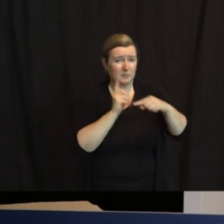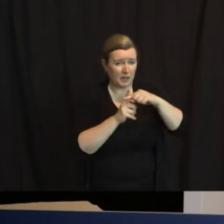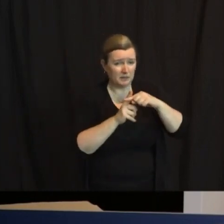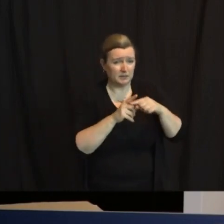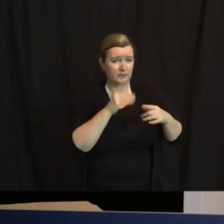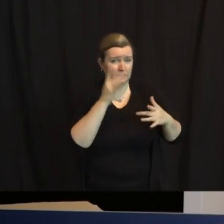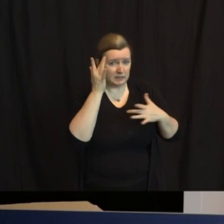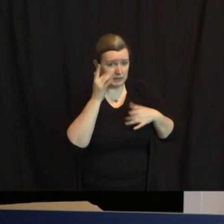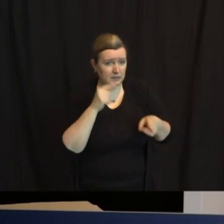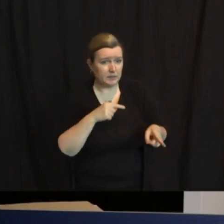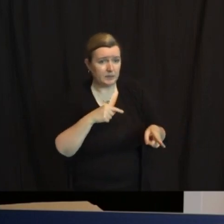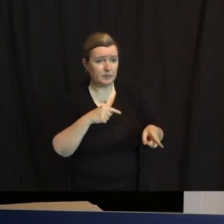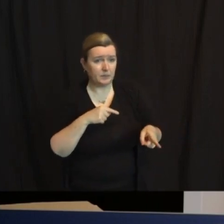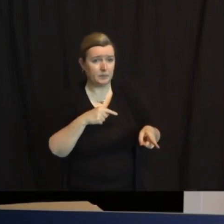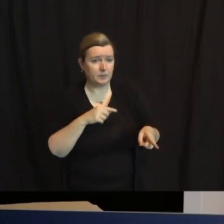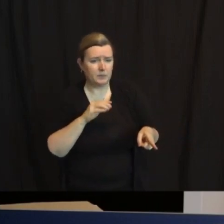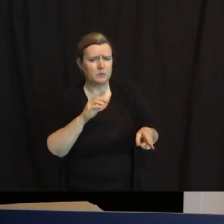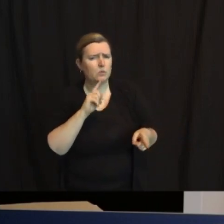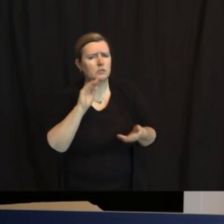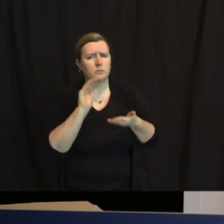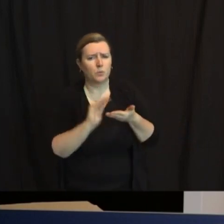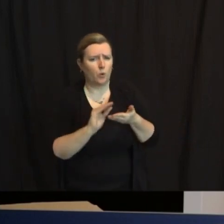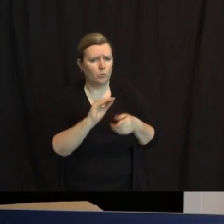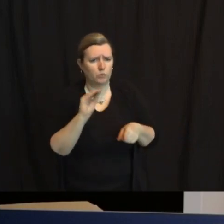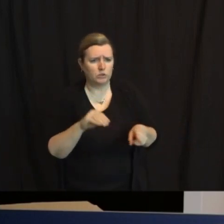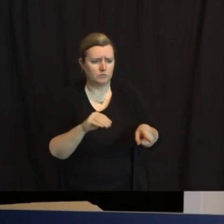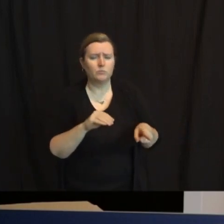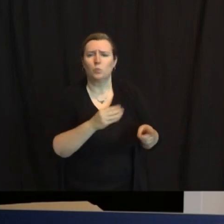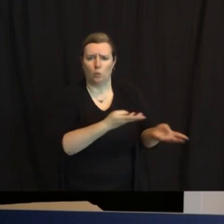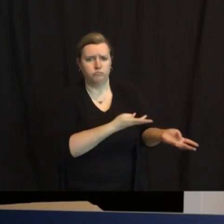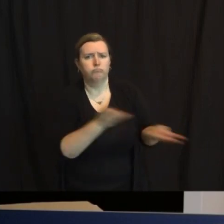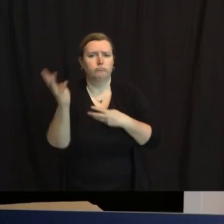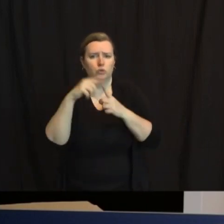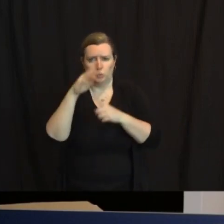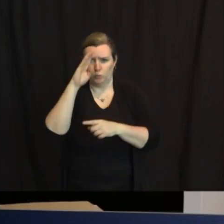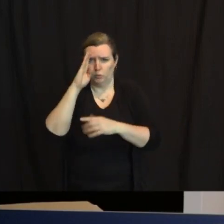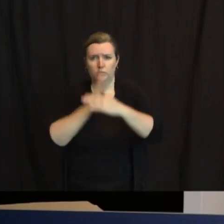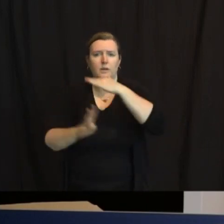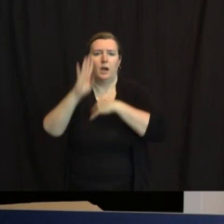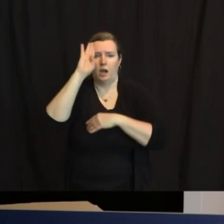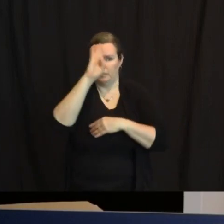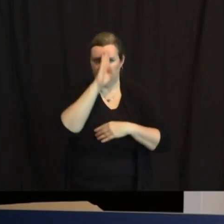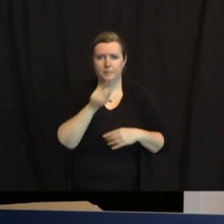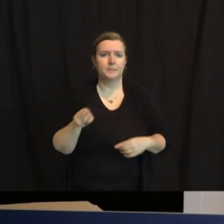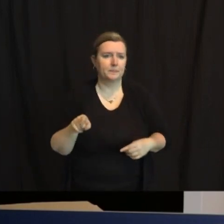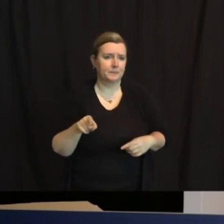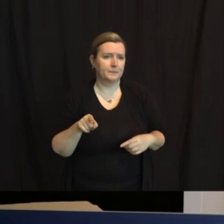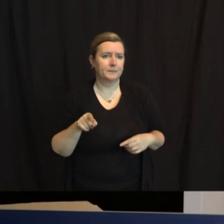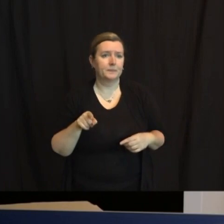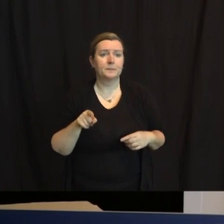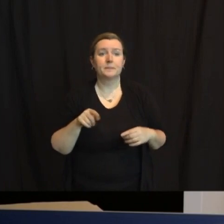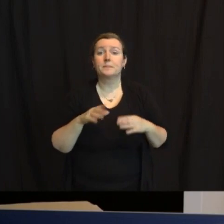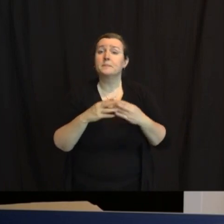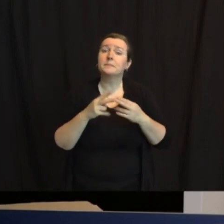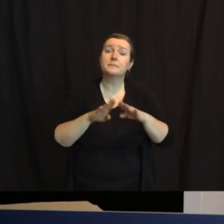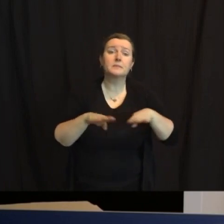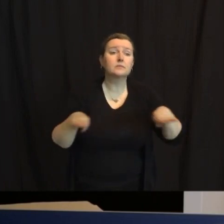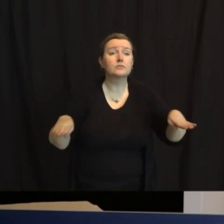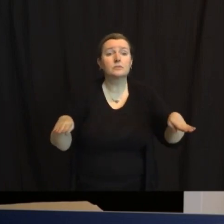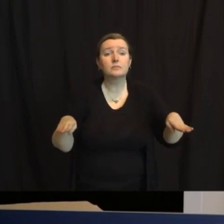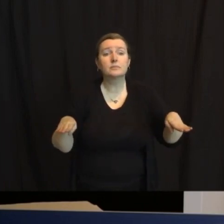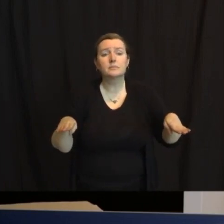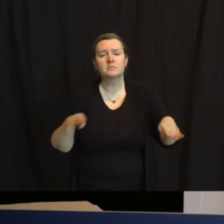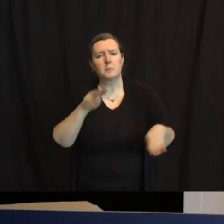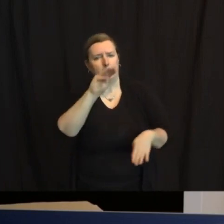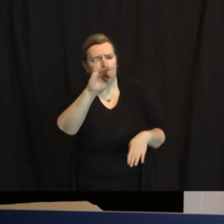up being hospitalized, which is the lowest group of any of our age groups. So children in general, much milder symptoms, are much